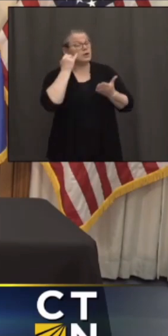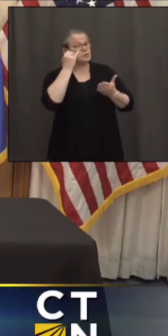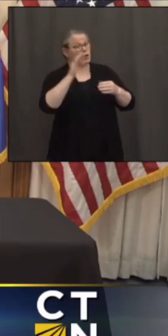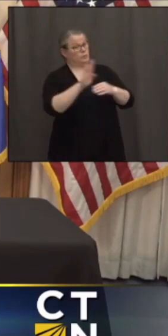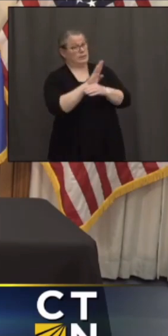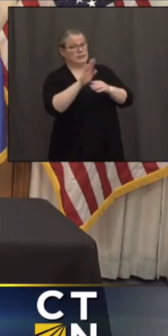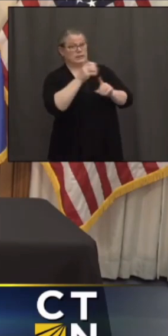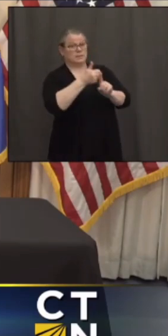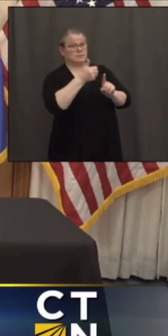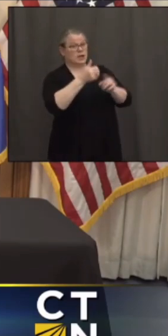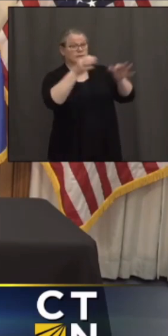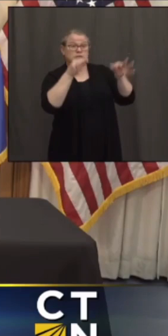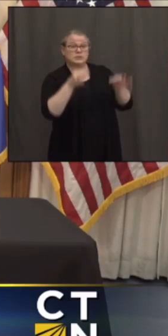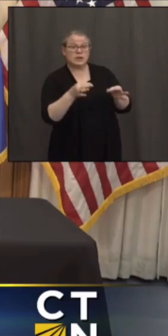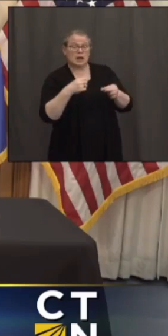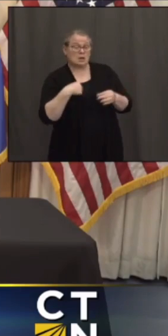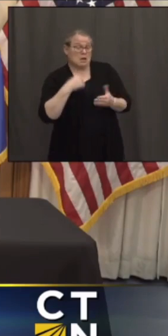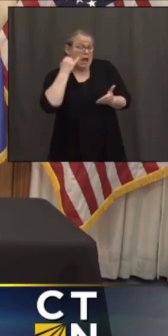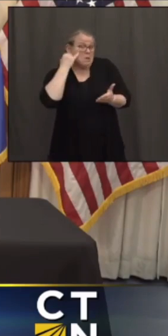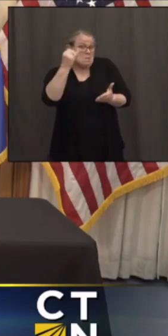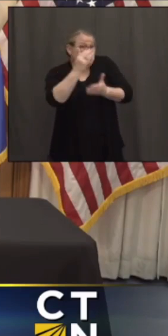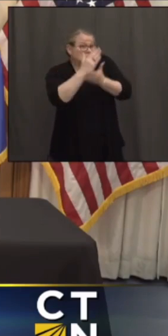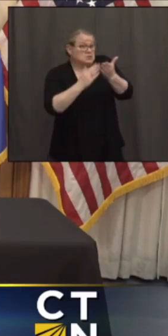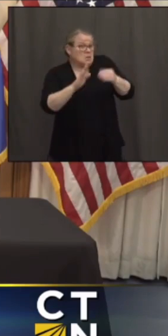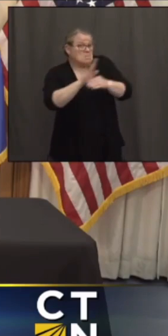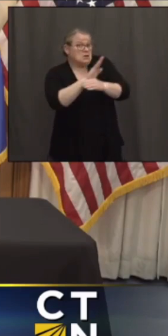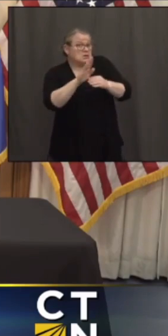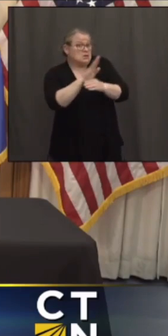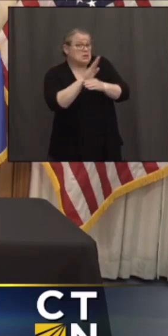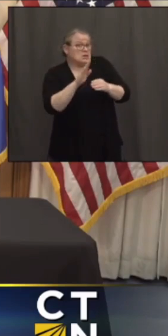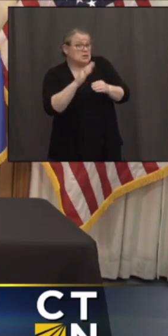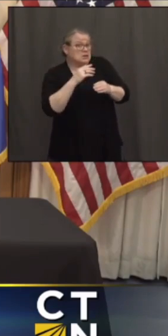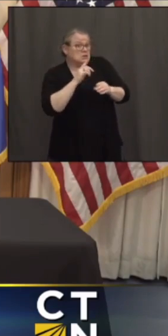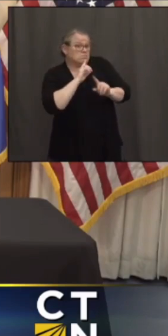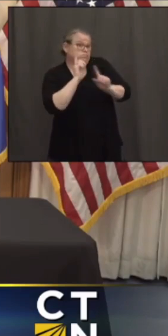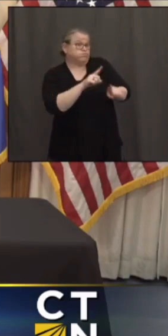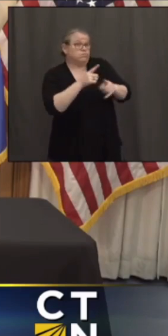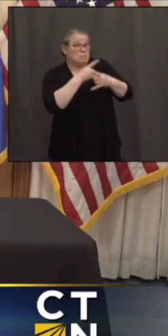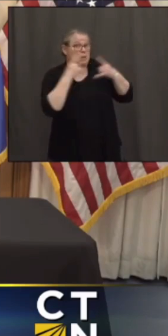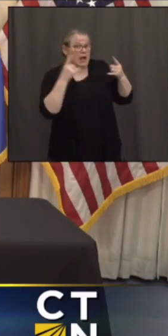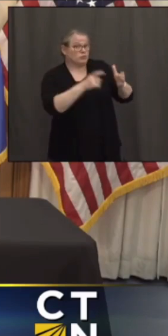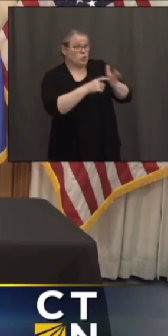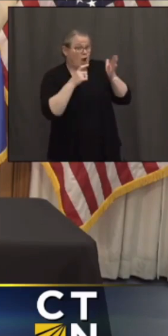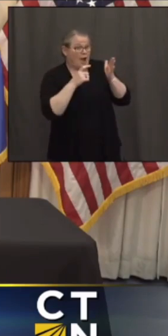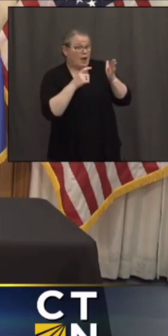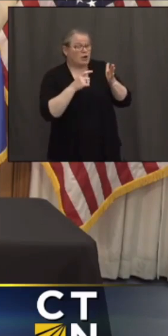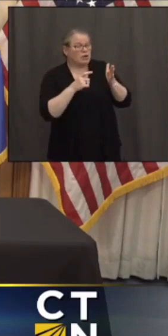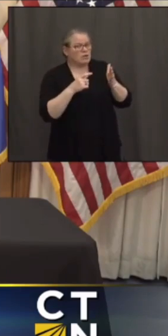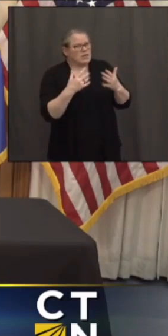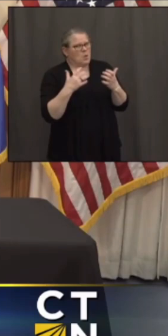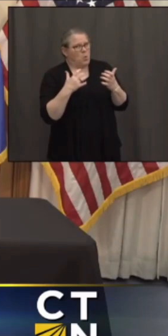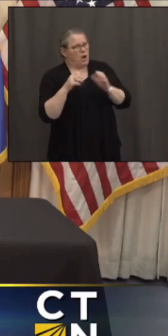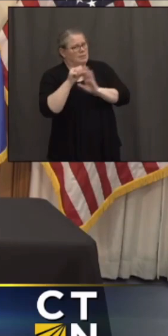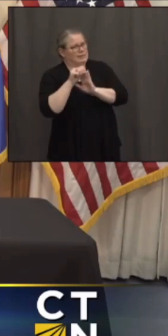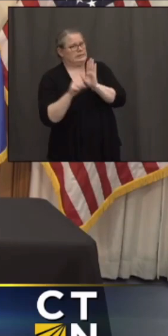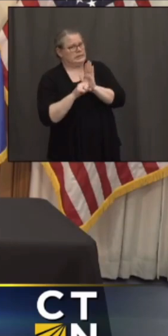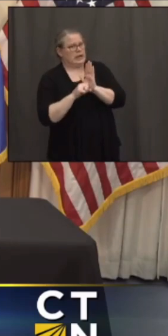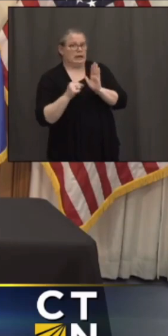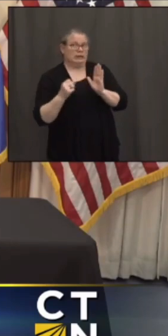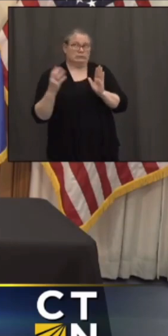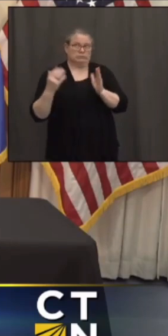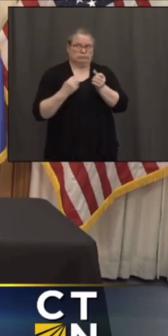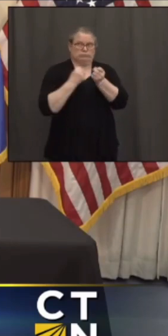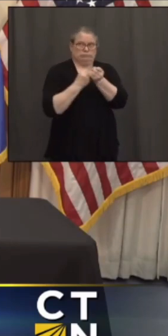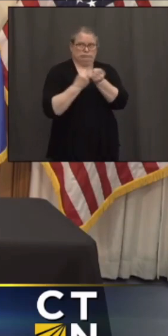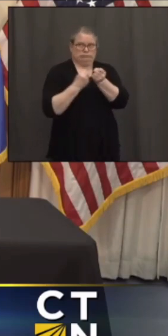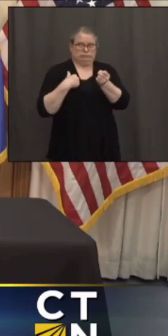would probably like to have the backup of the state saying that you have to do it. Like, what if there's a business that still wants to